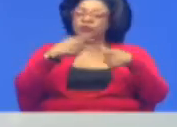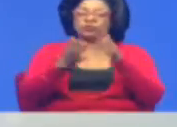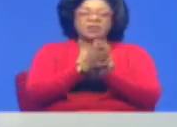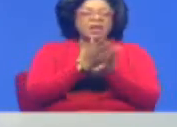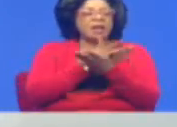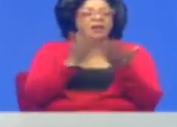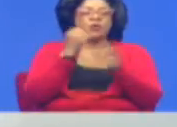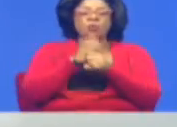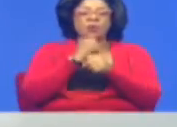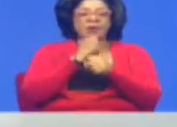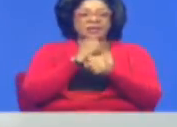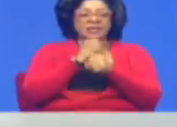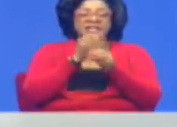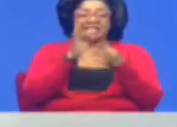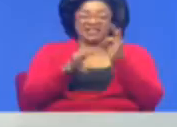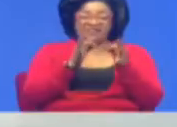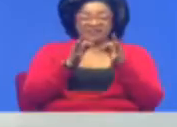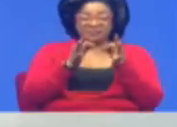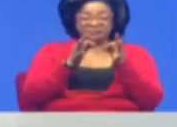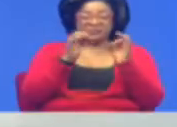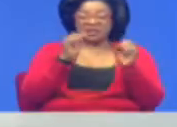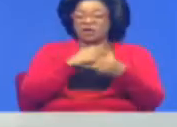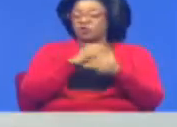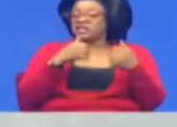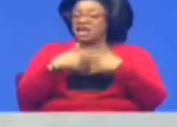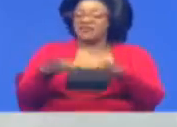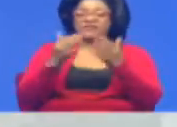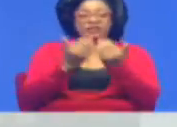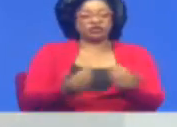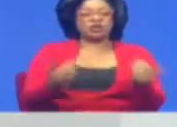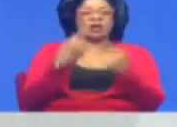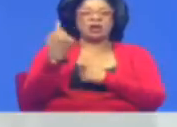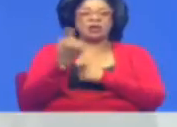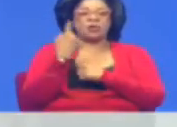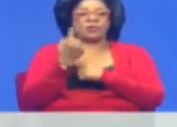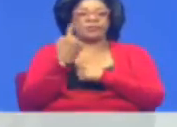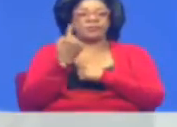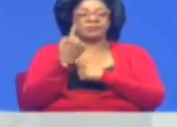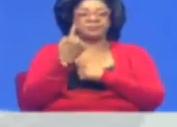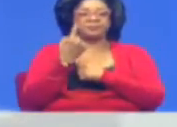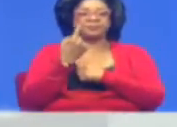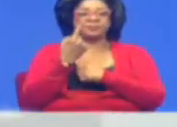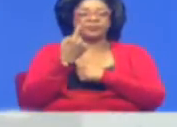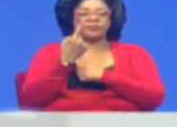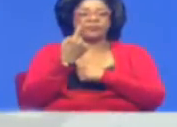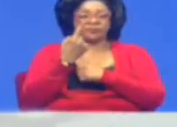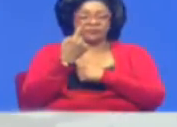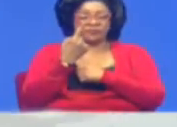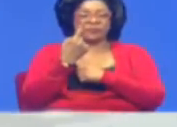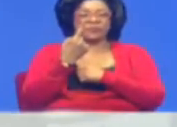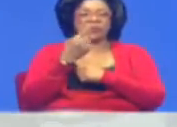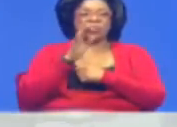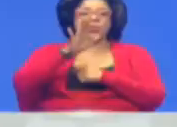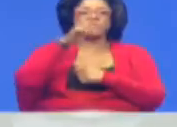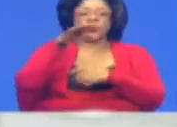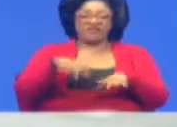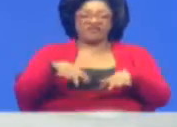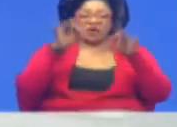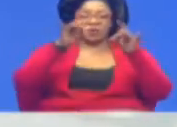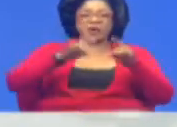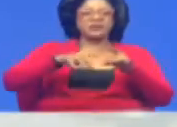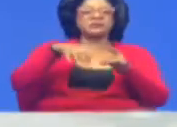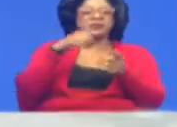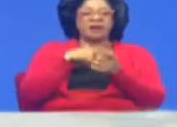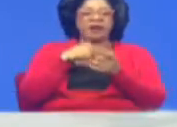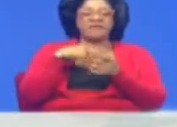job if they cannot, because they cannot leave these children. The founders of this rehab center initiated some income-generating